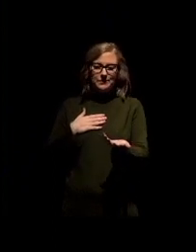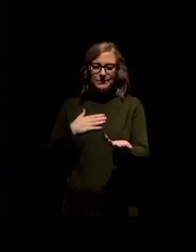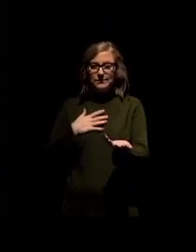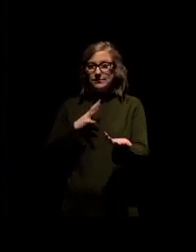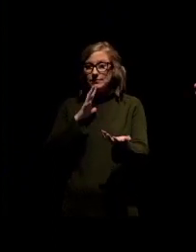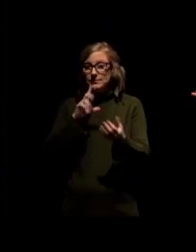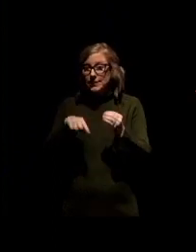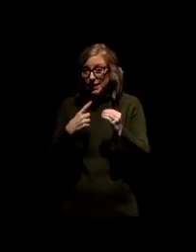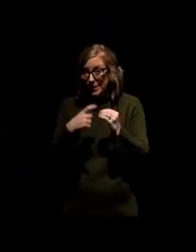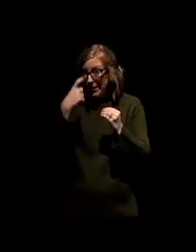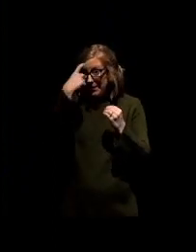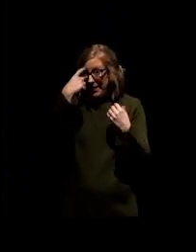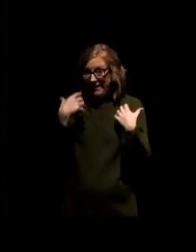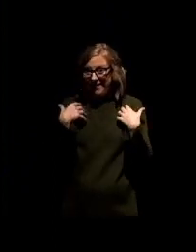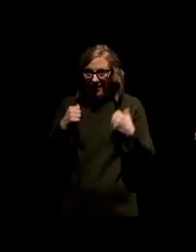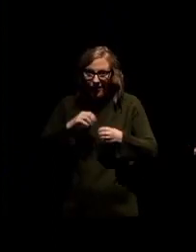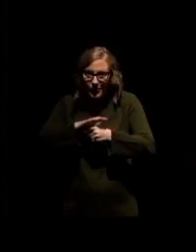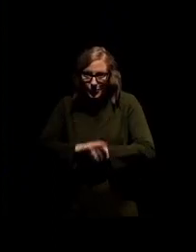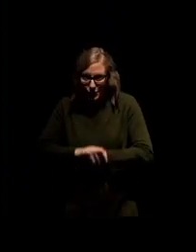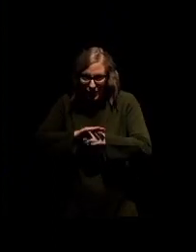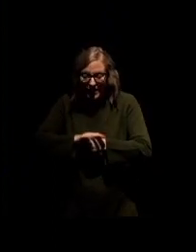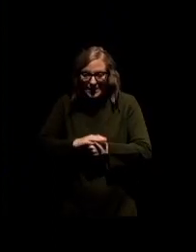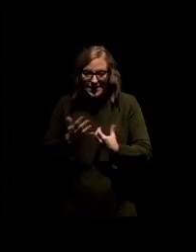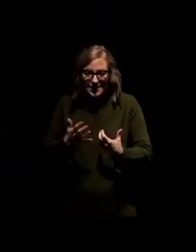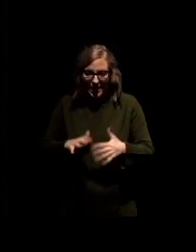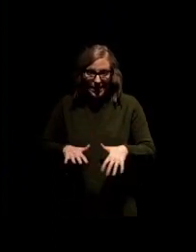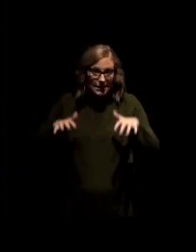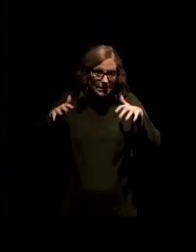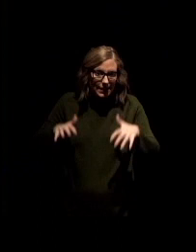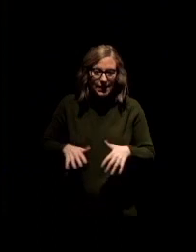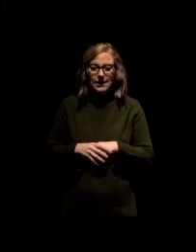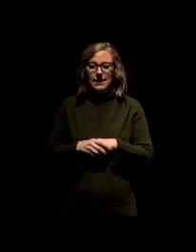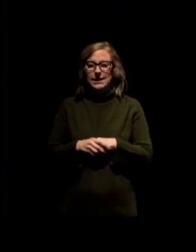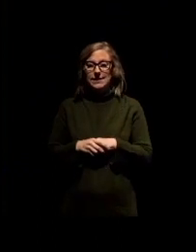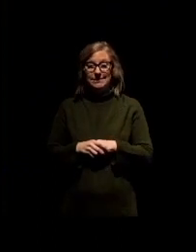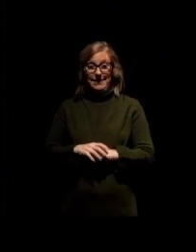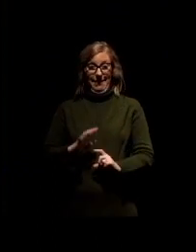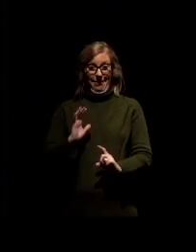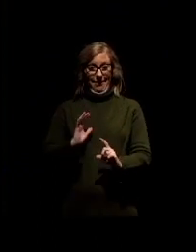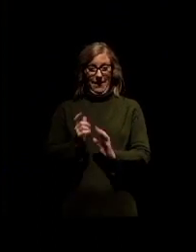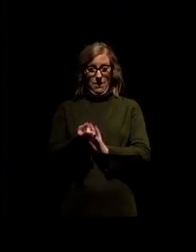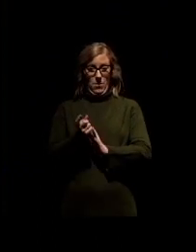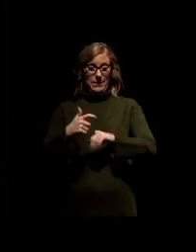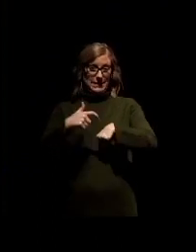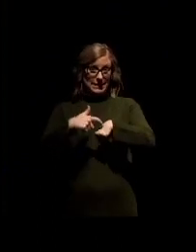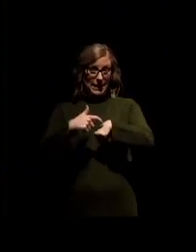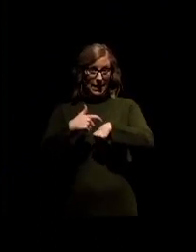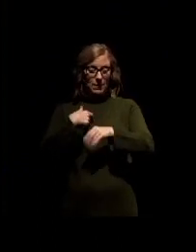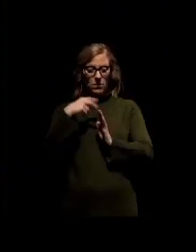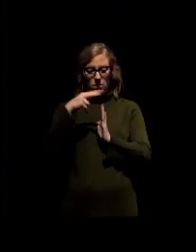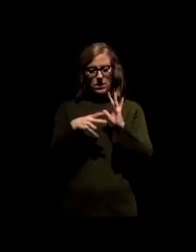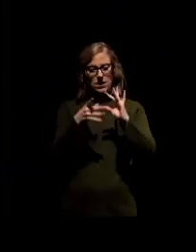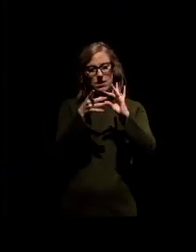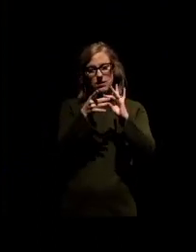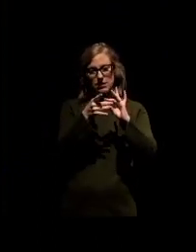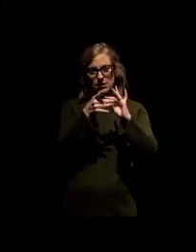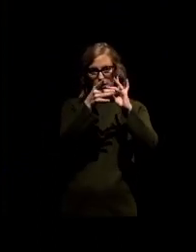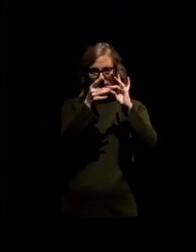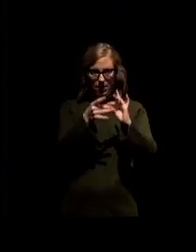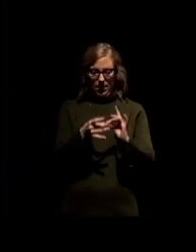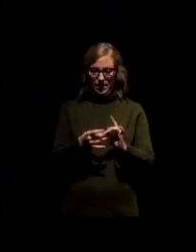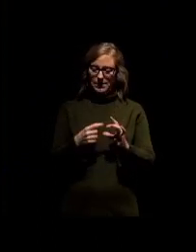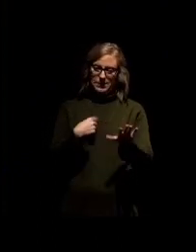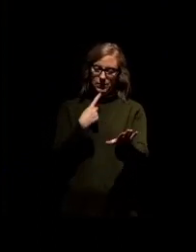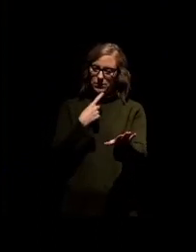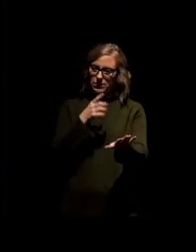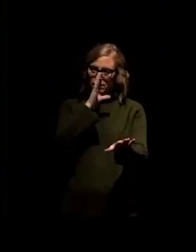talk about mental health distress and anxiety. At that moment in time when I would read the comments, like I'm just gonna tell you